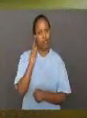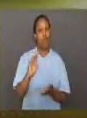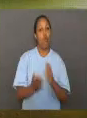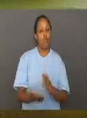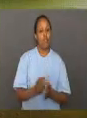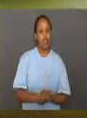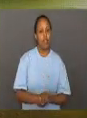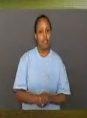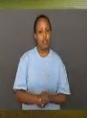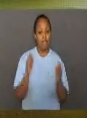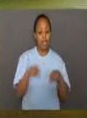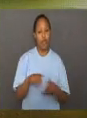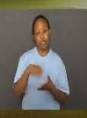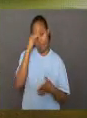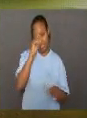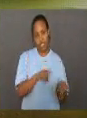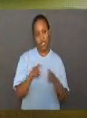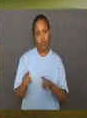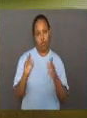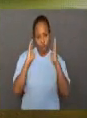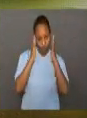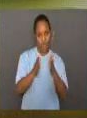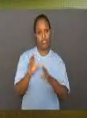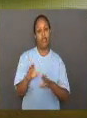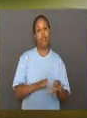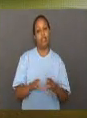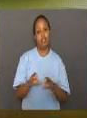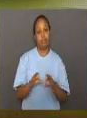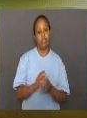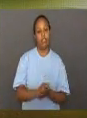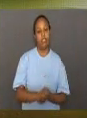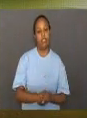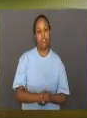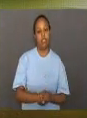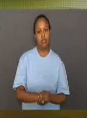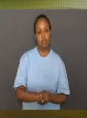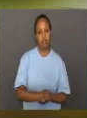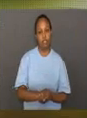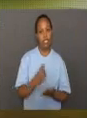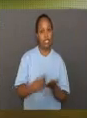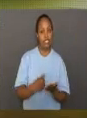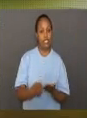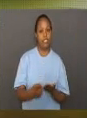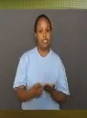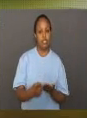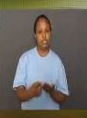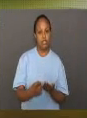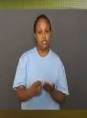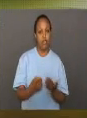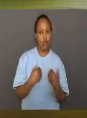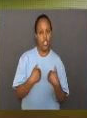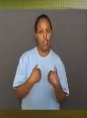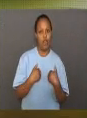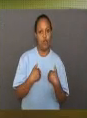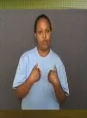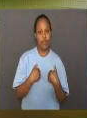In today's lesson, we will discuss the struggles that have existed and